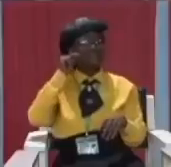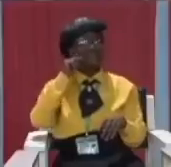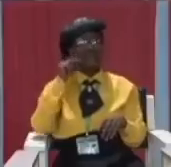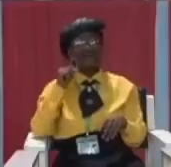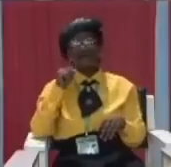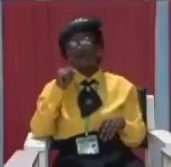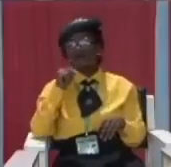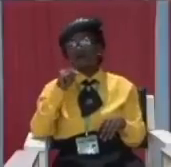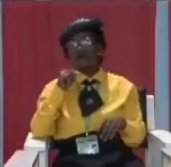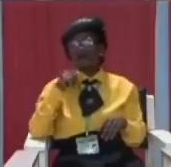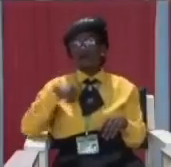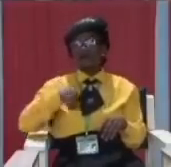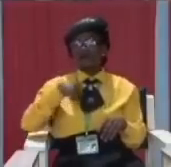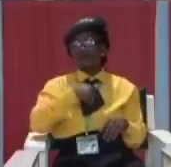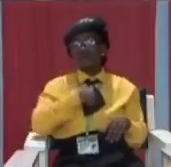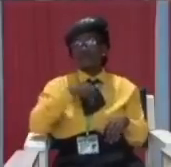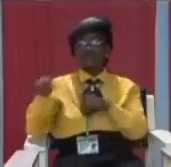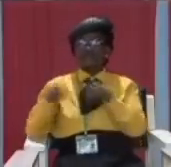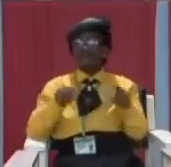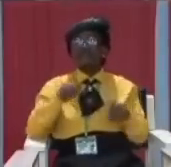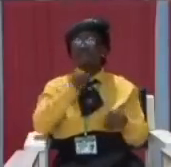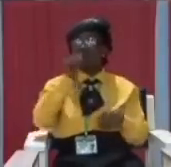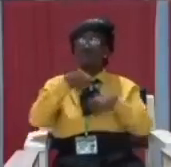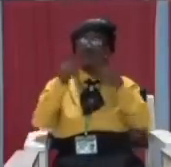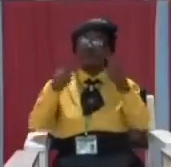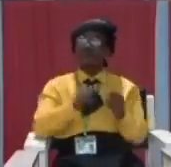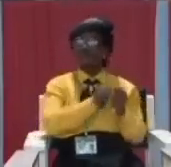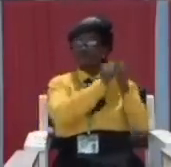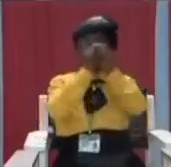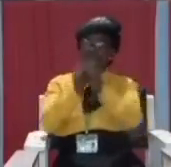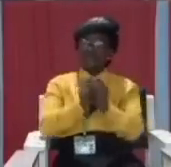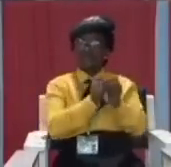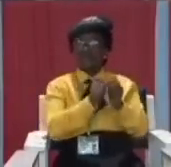We didn't go together, but we met there.